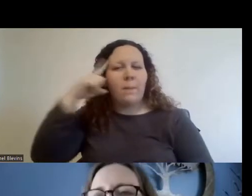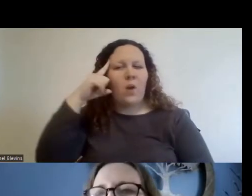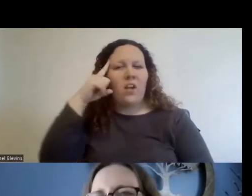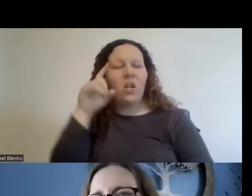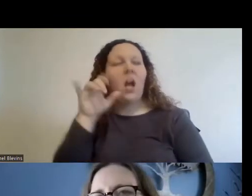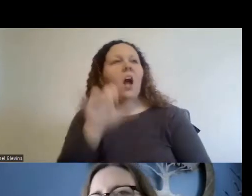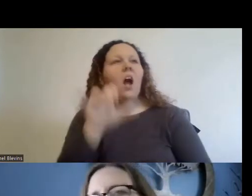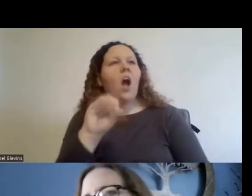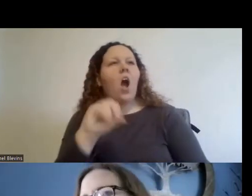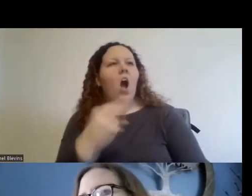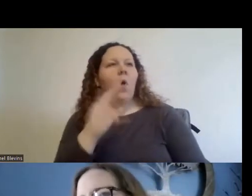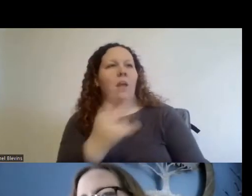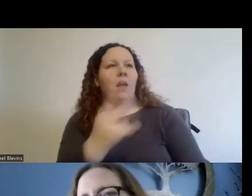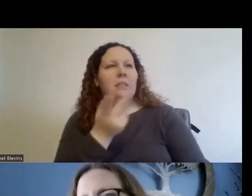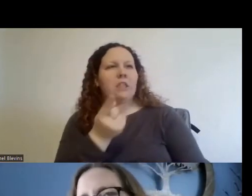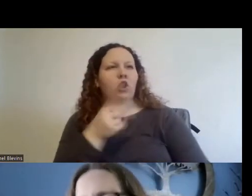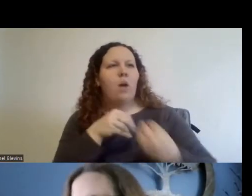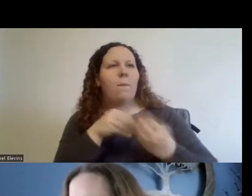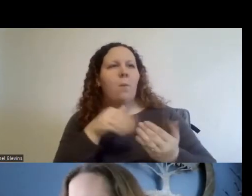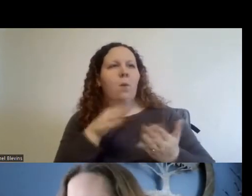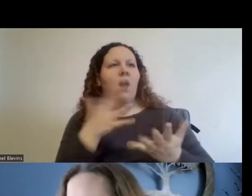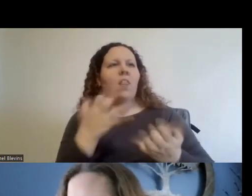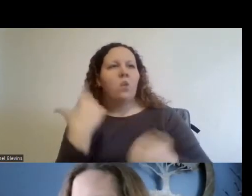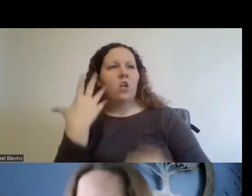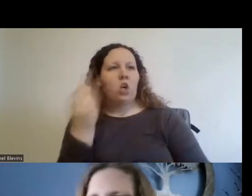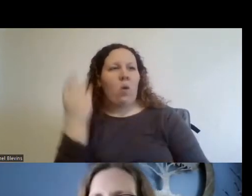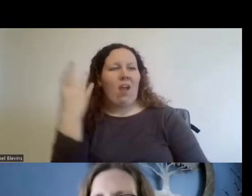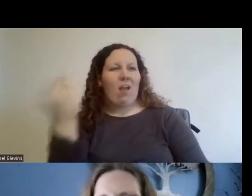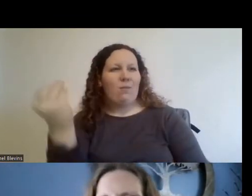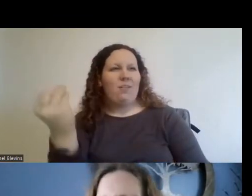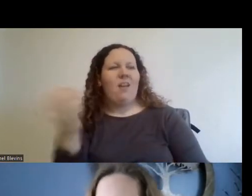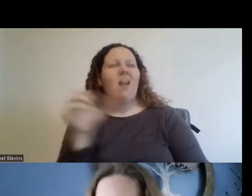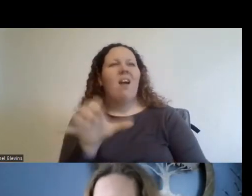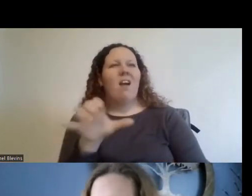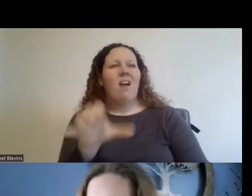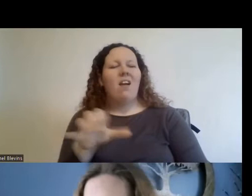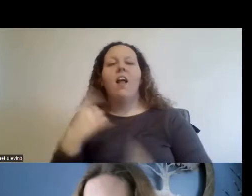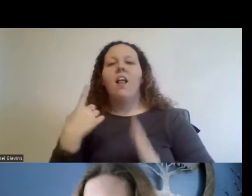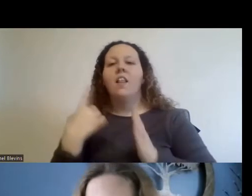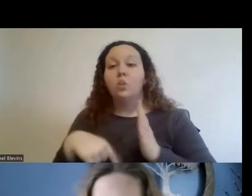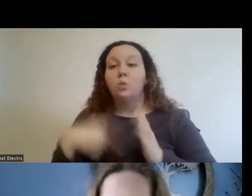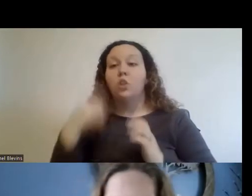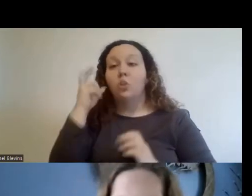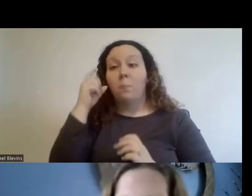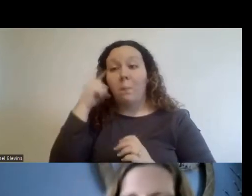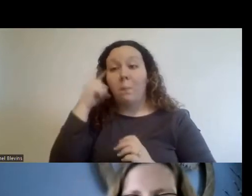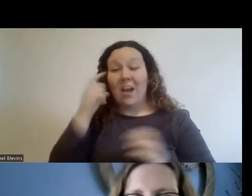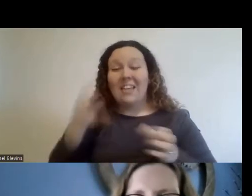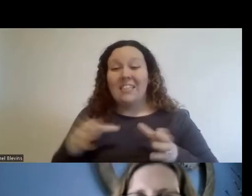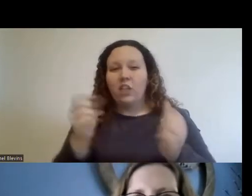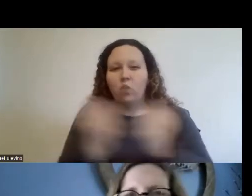a dog barking and the dog wants to go outside. That's what your brain does with that information.